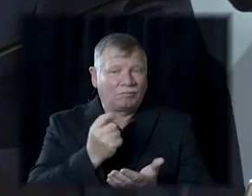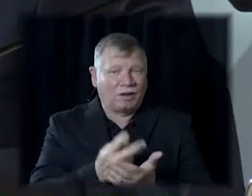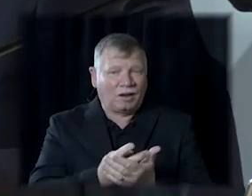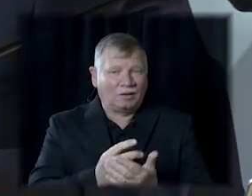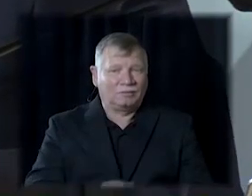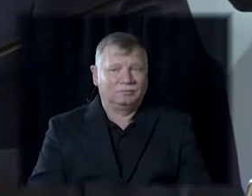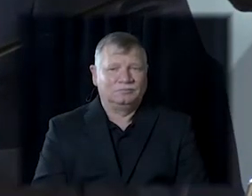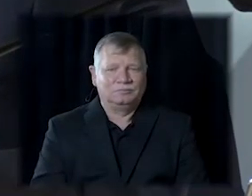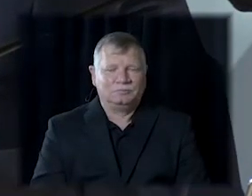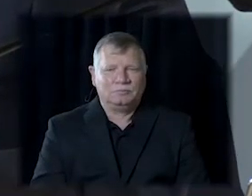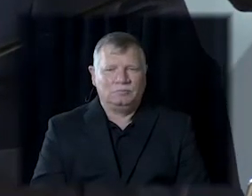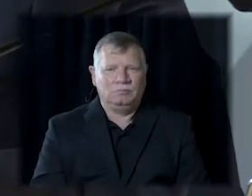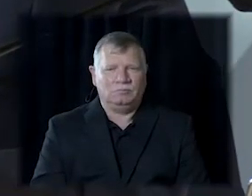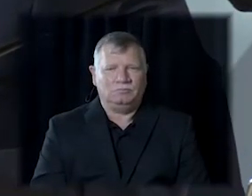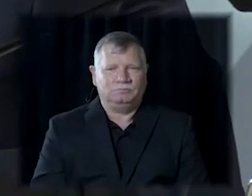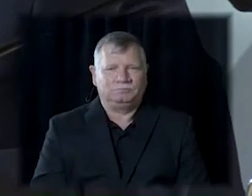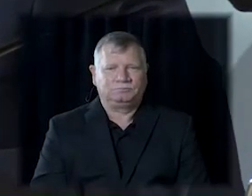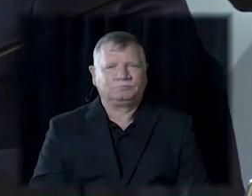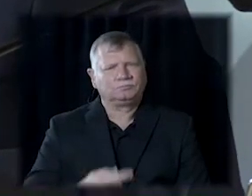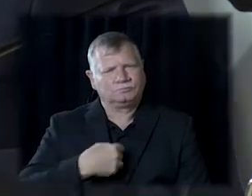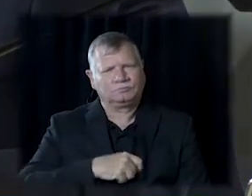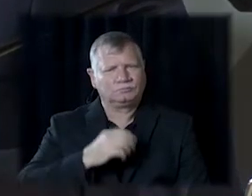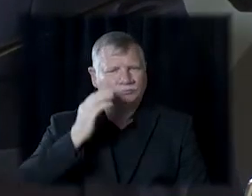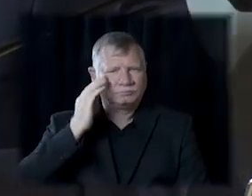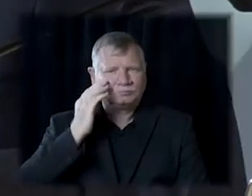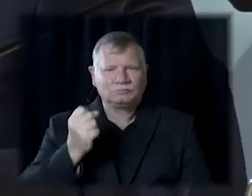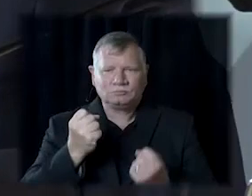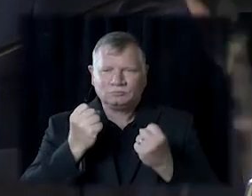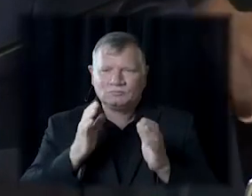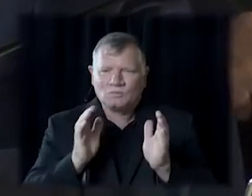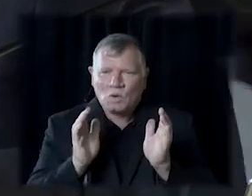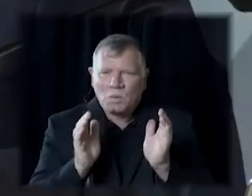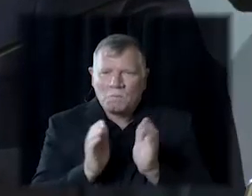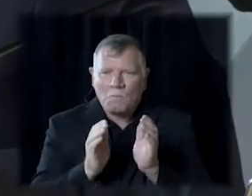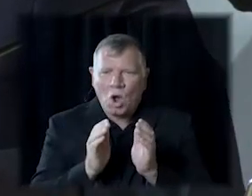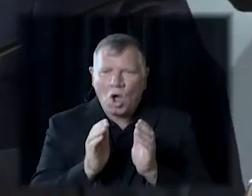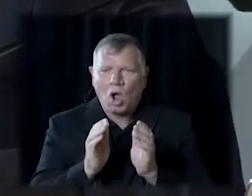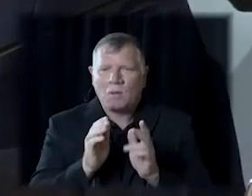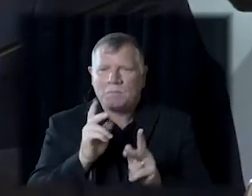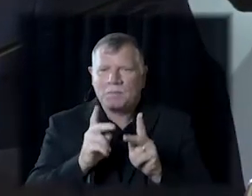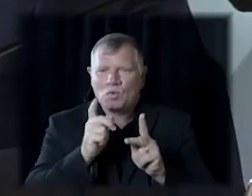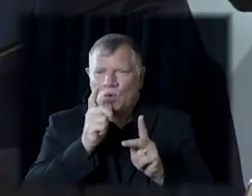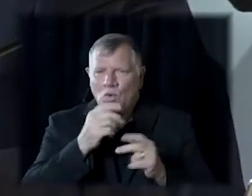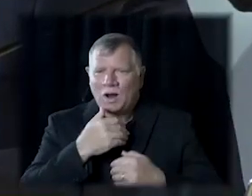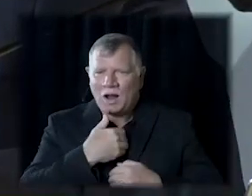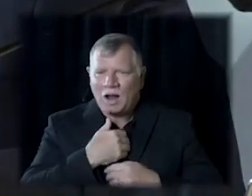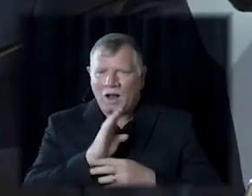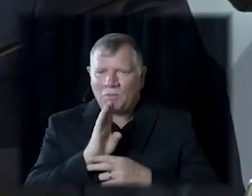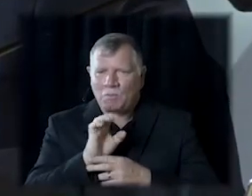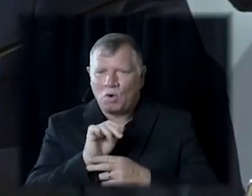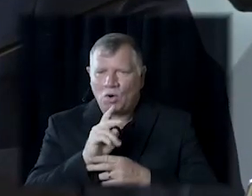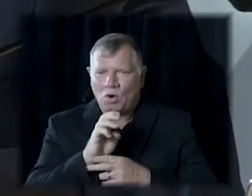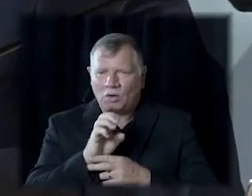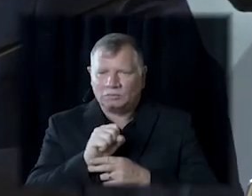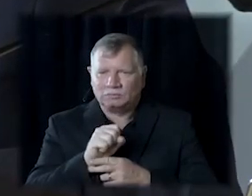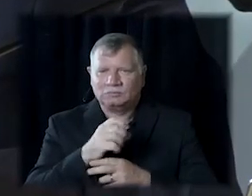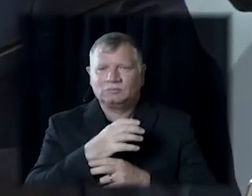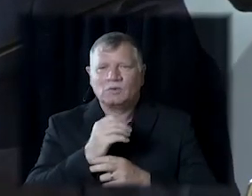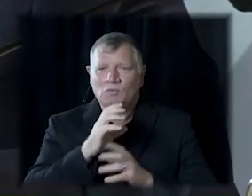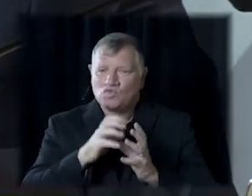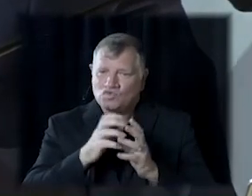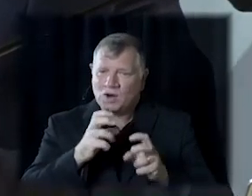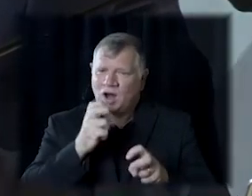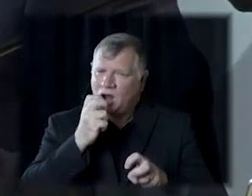that, we are cognizant that there are many small holders of the bonds, and this would be a great